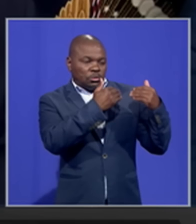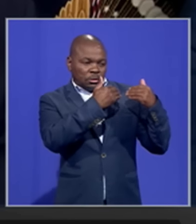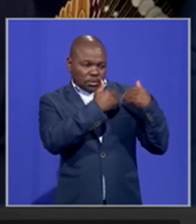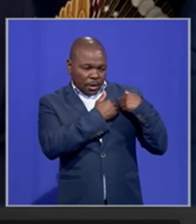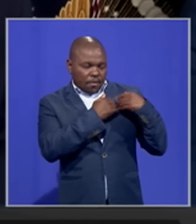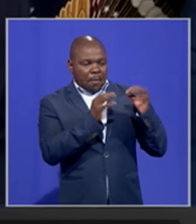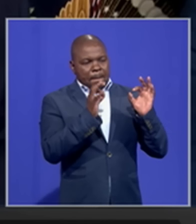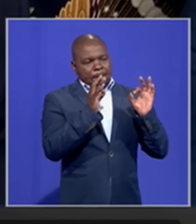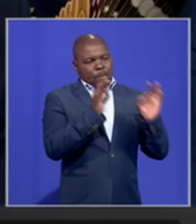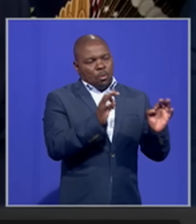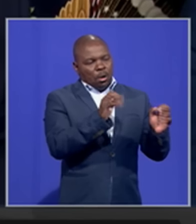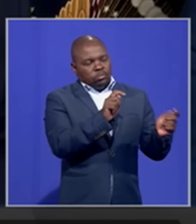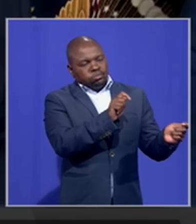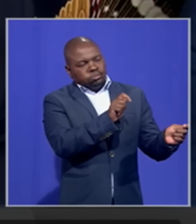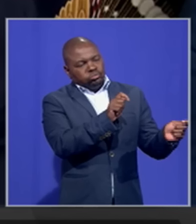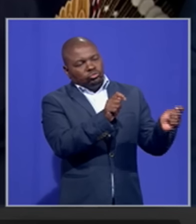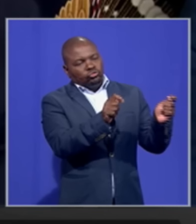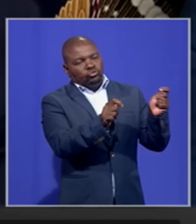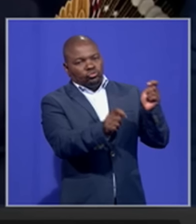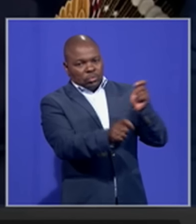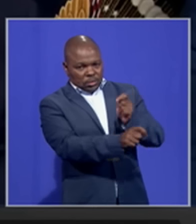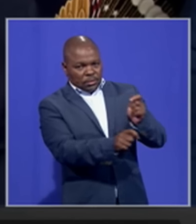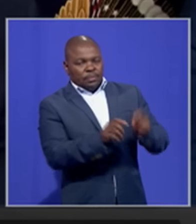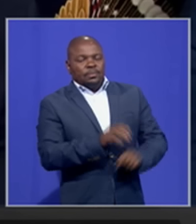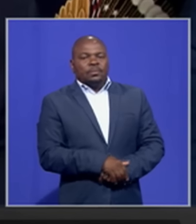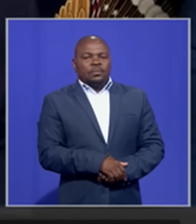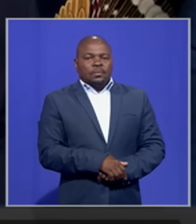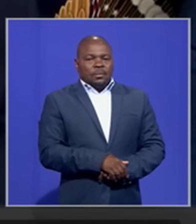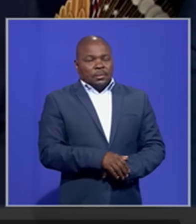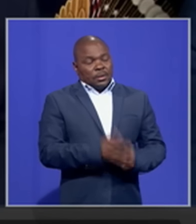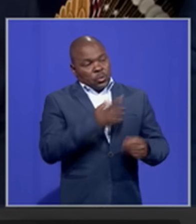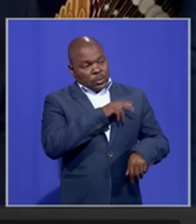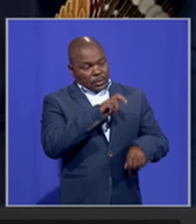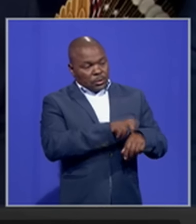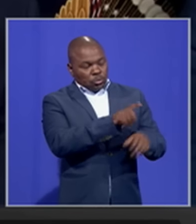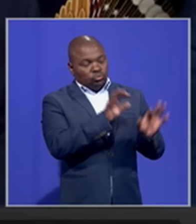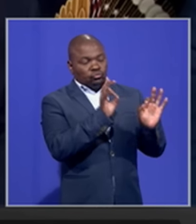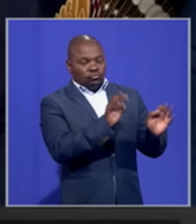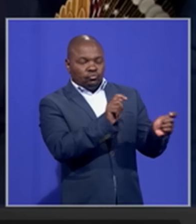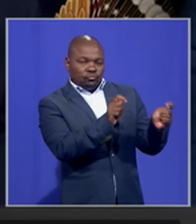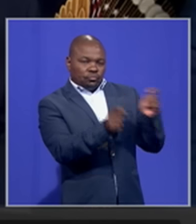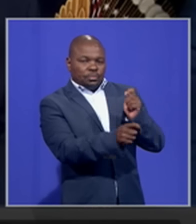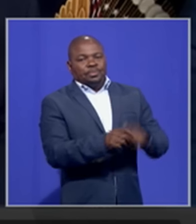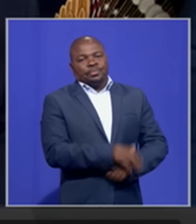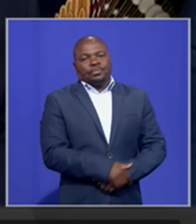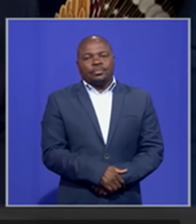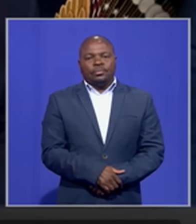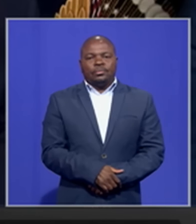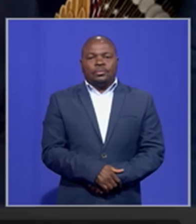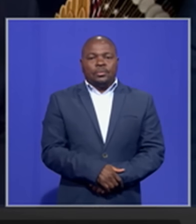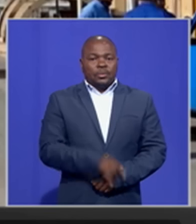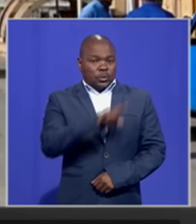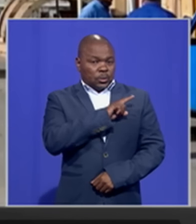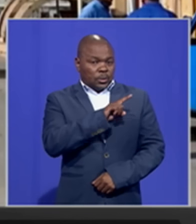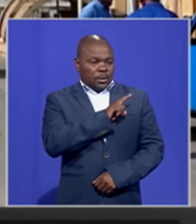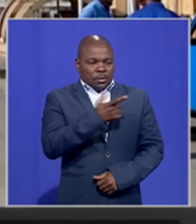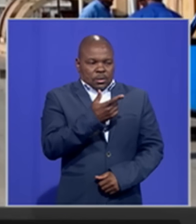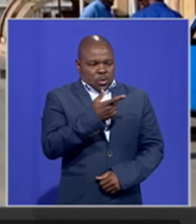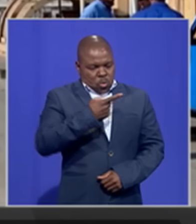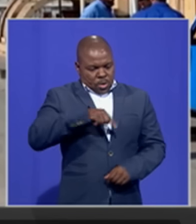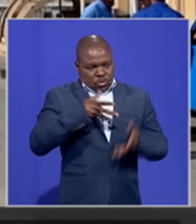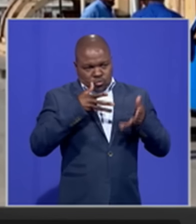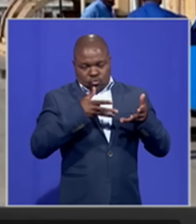and judicious transition. And it has to be judicious because that's what we're all